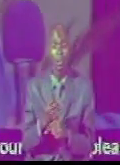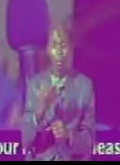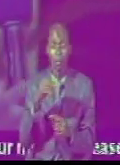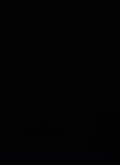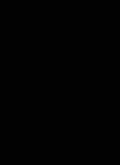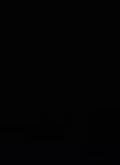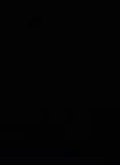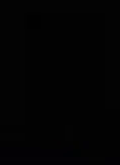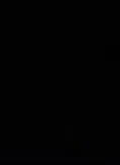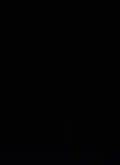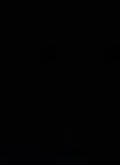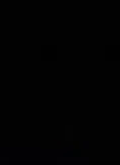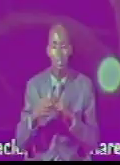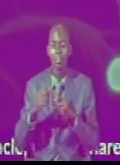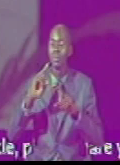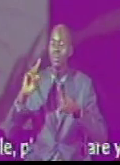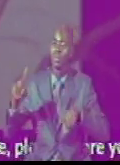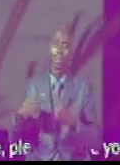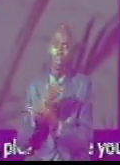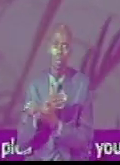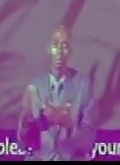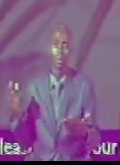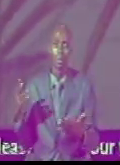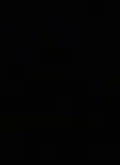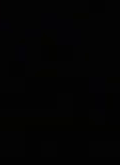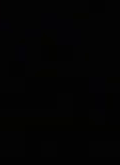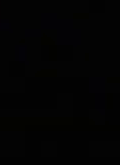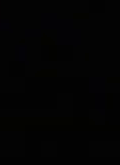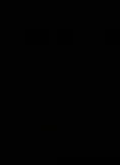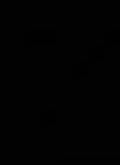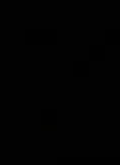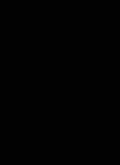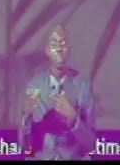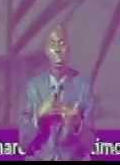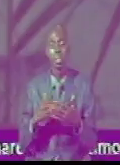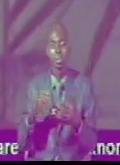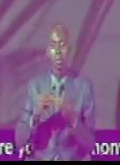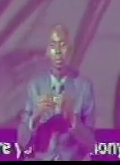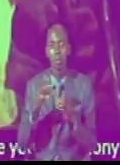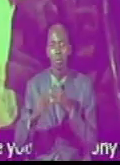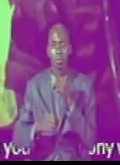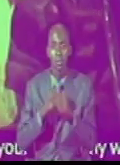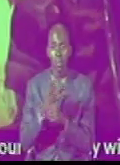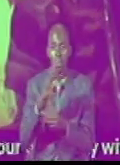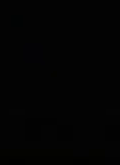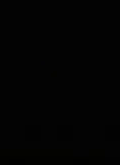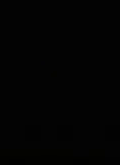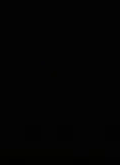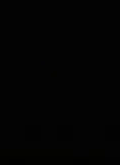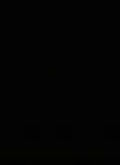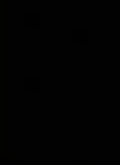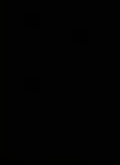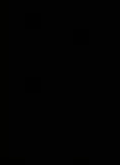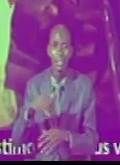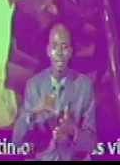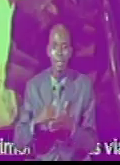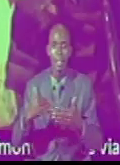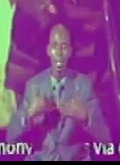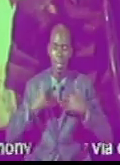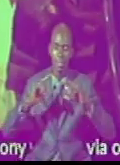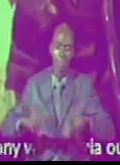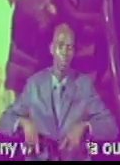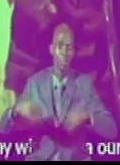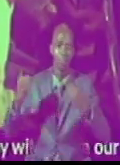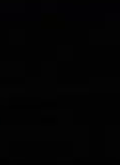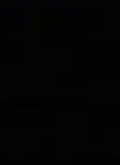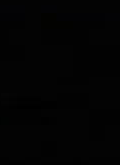gone. Whatever be the number of years of your own tonight, it has gone. I say it has gone. I say it